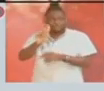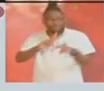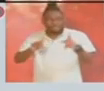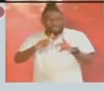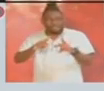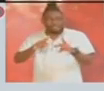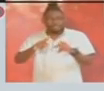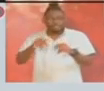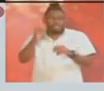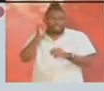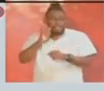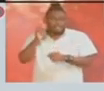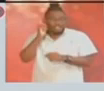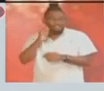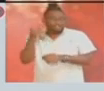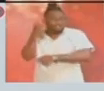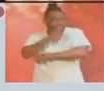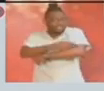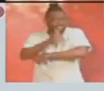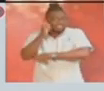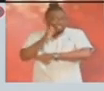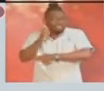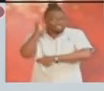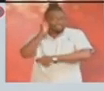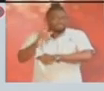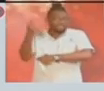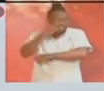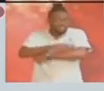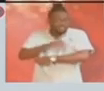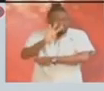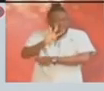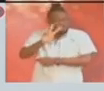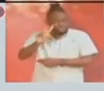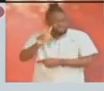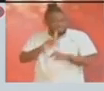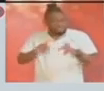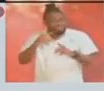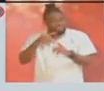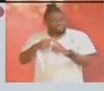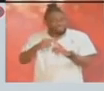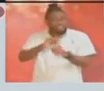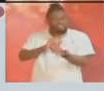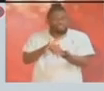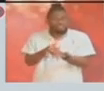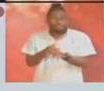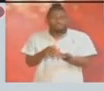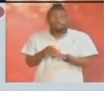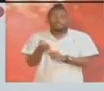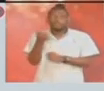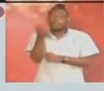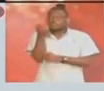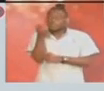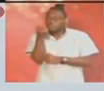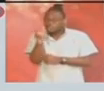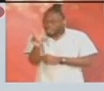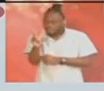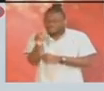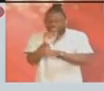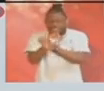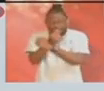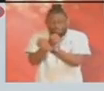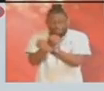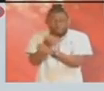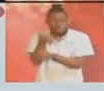increase of roughly in the order of 12 times. These figures cannot